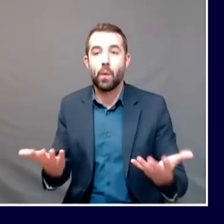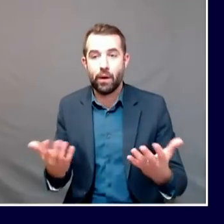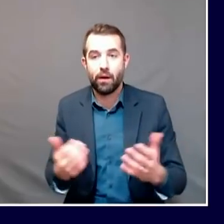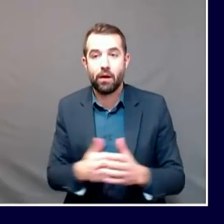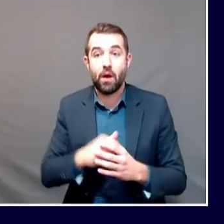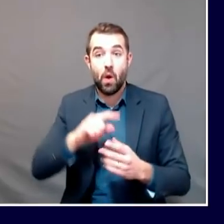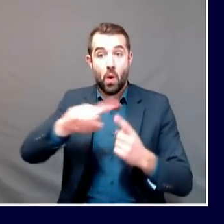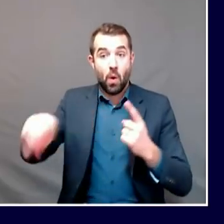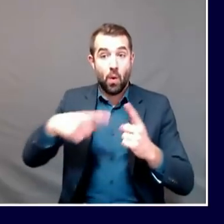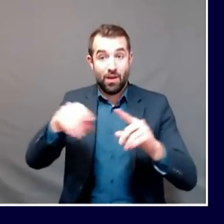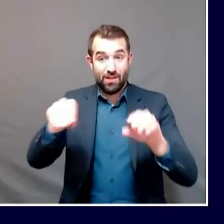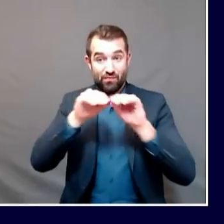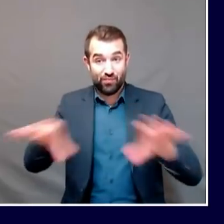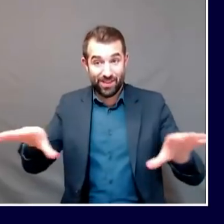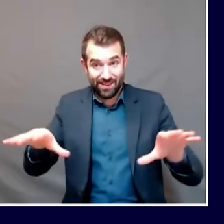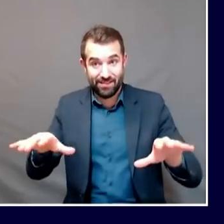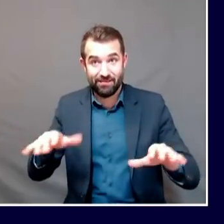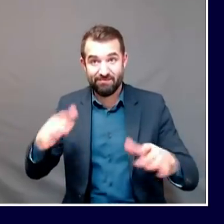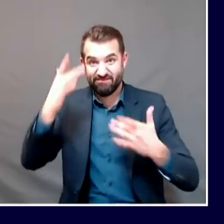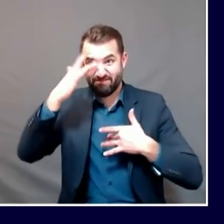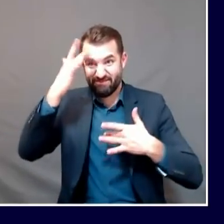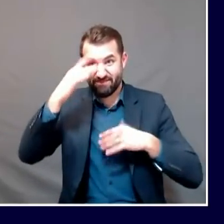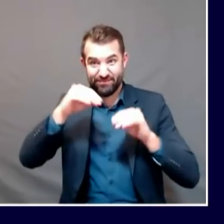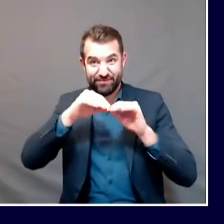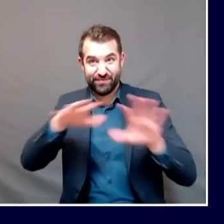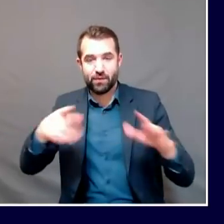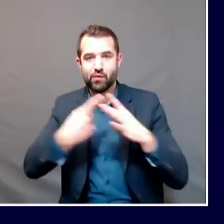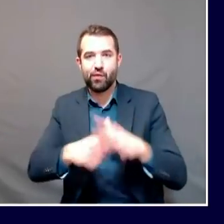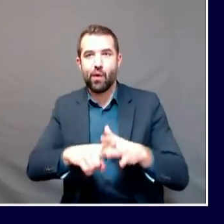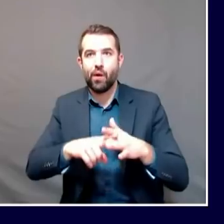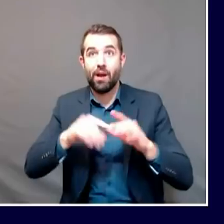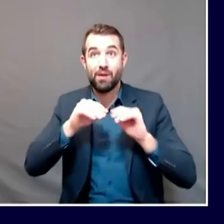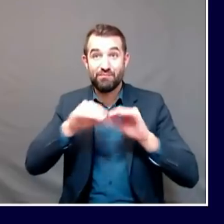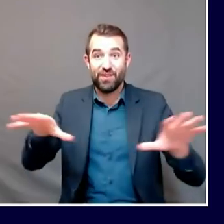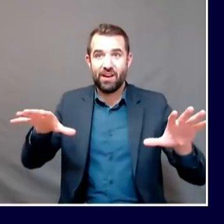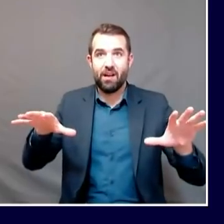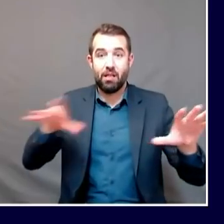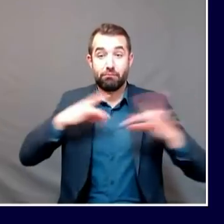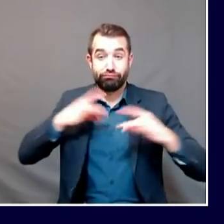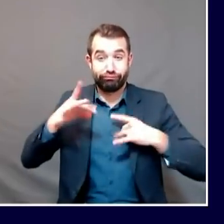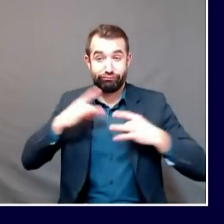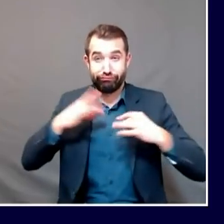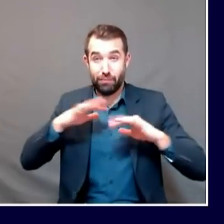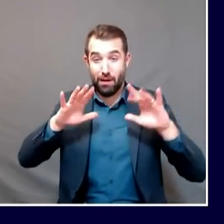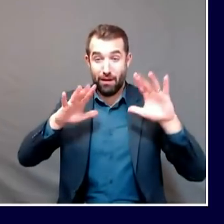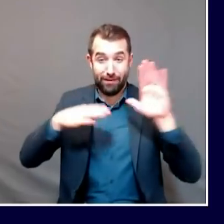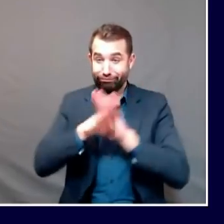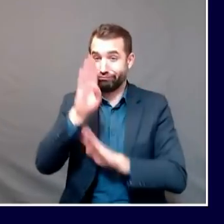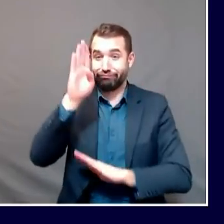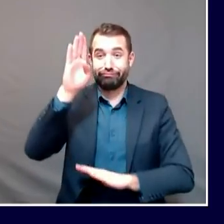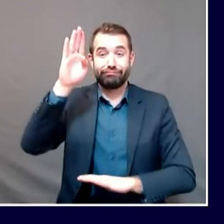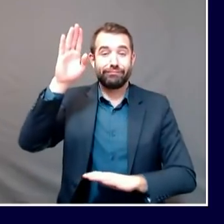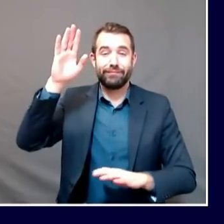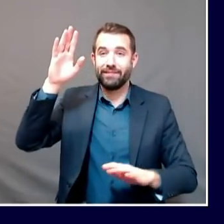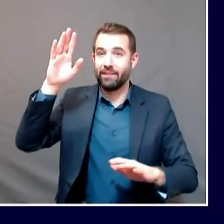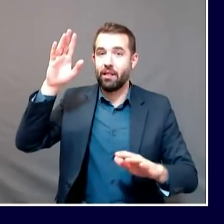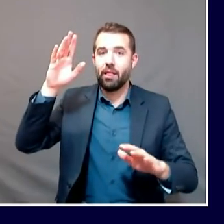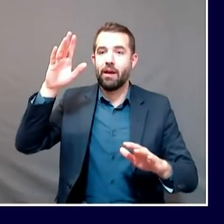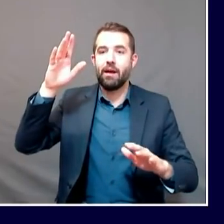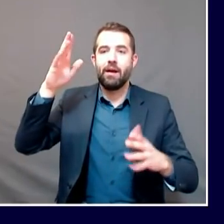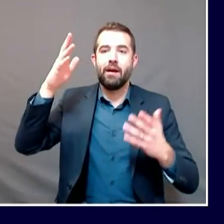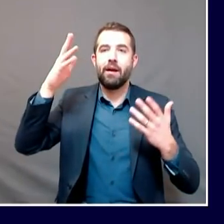bang, but they often end with a whimper. Or to put it in sort of different terms, they end with a very long